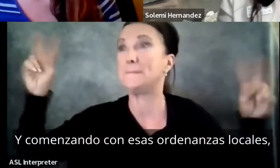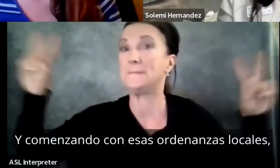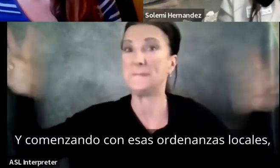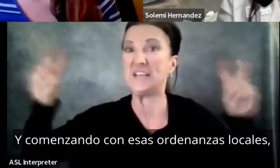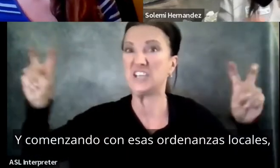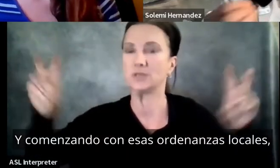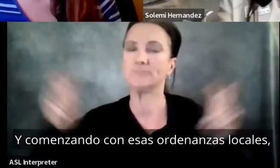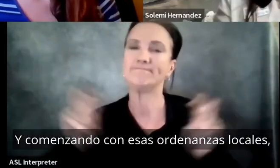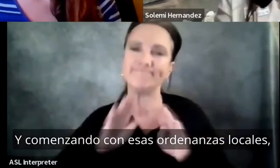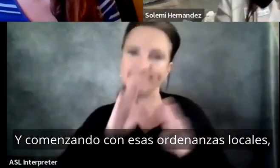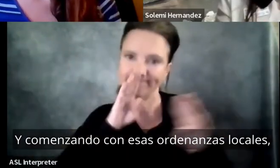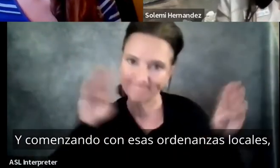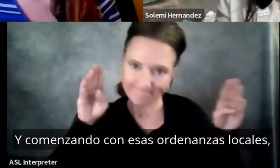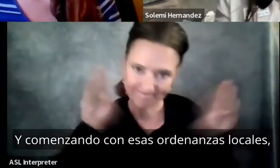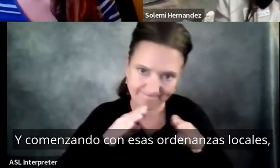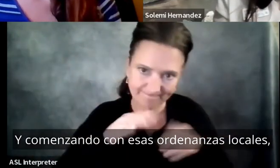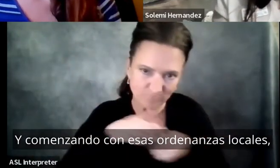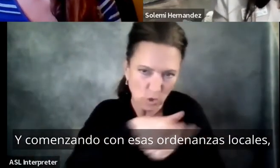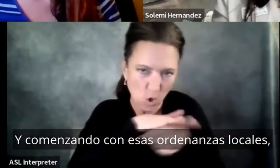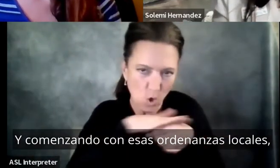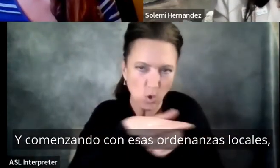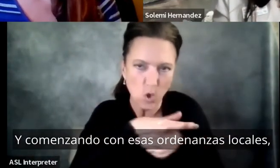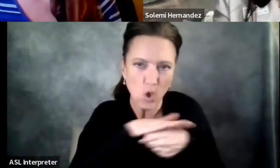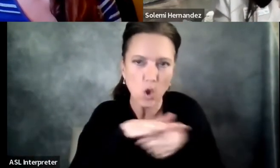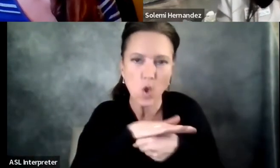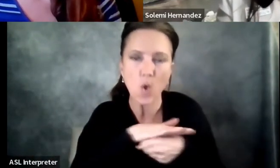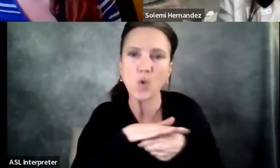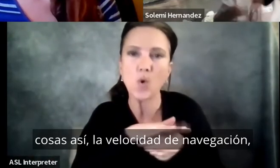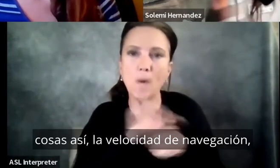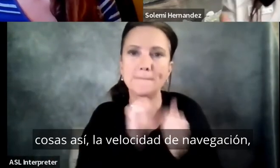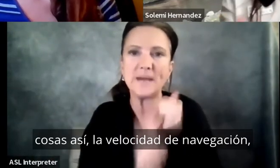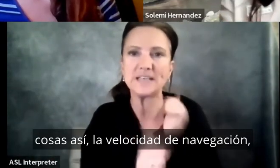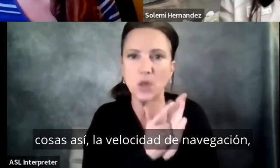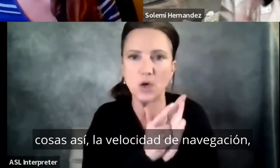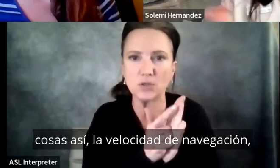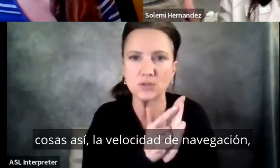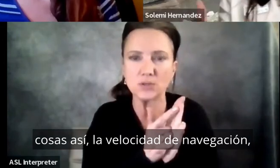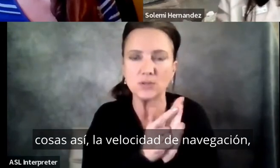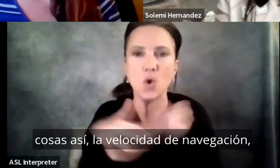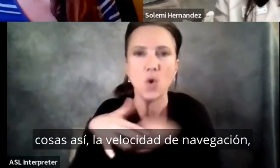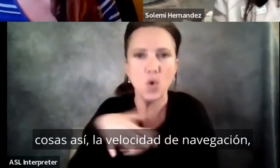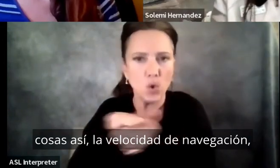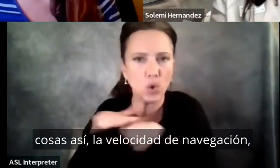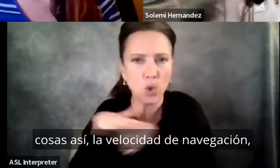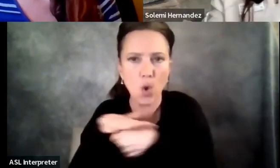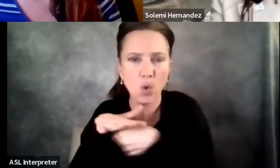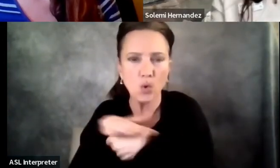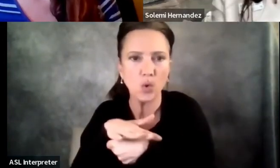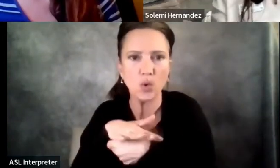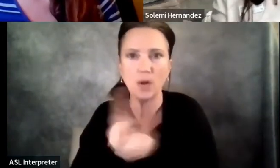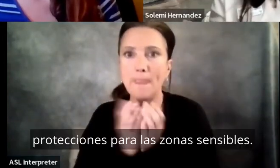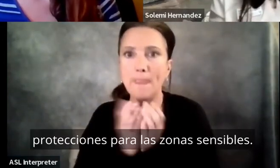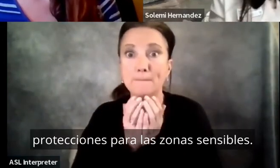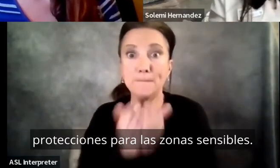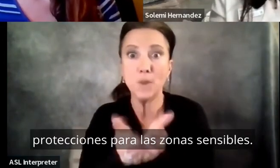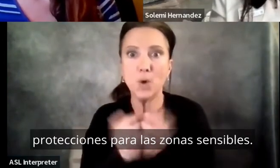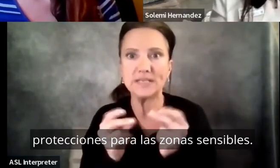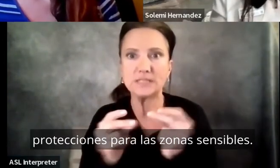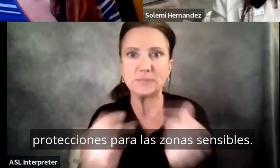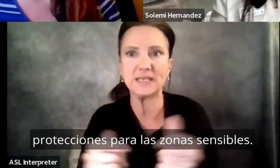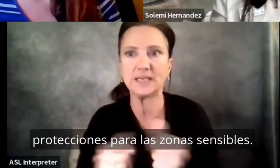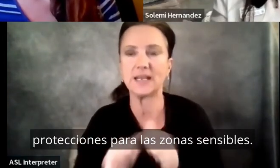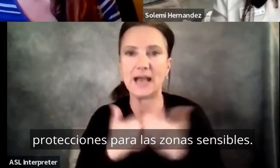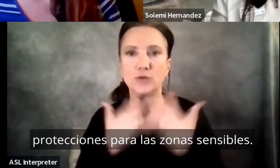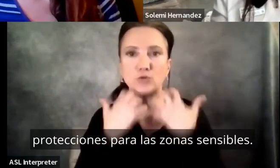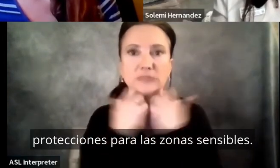with those, like, local ordinance, you know, things like that, just voting speed, you know, protections for